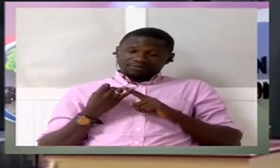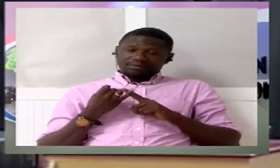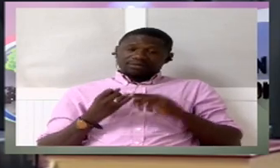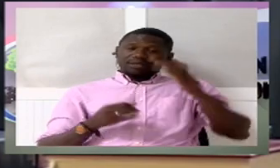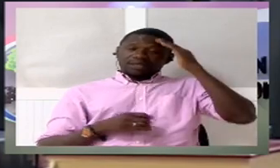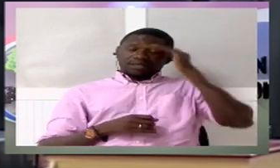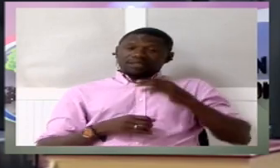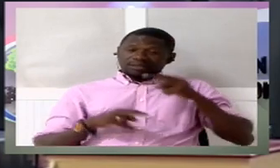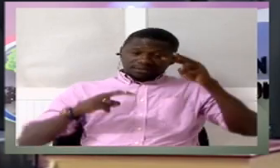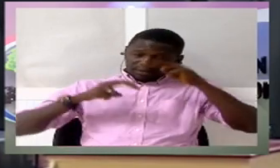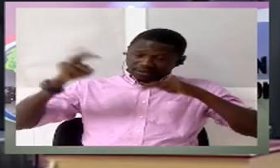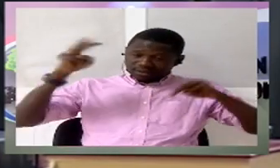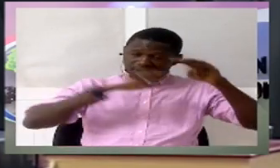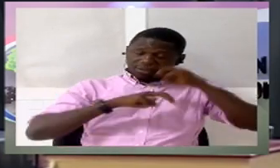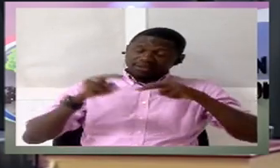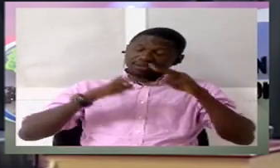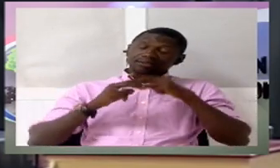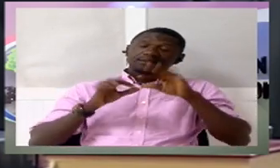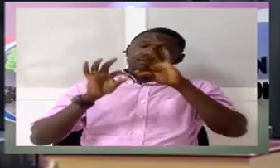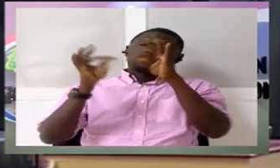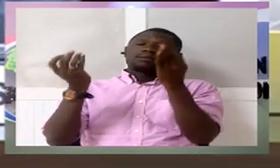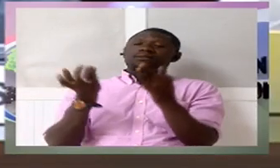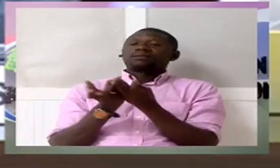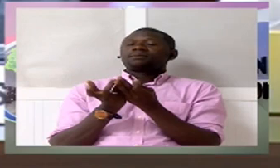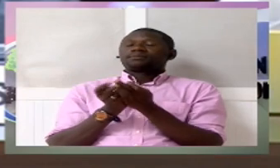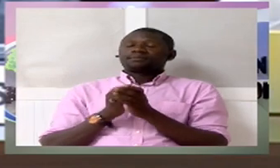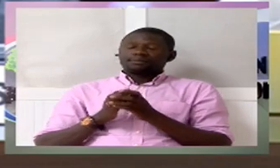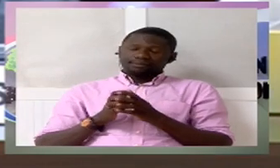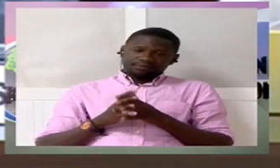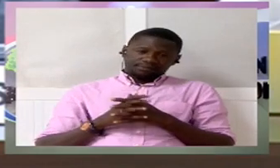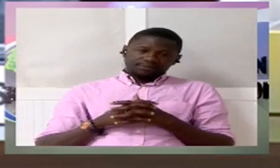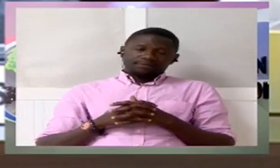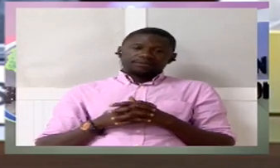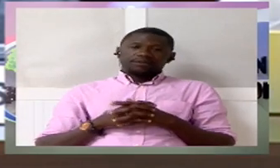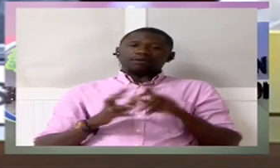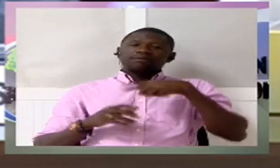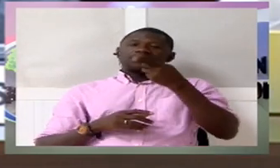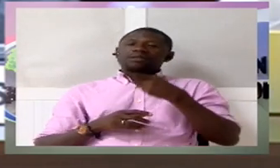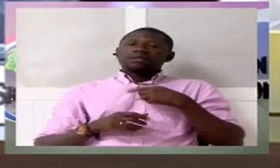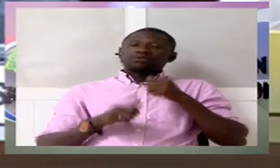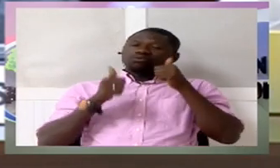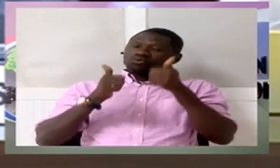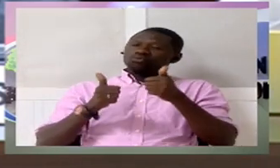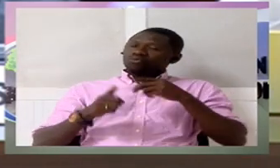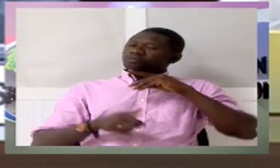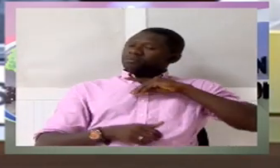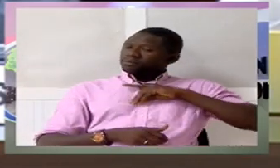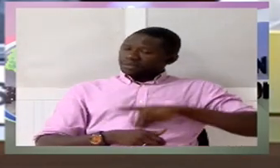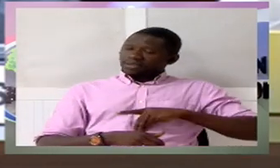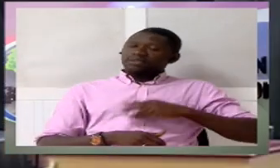thank the research and investigating team, Menuka Kisikisiro kembe tentulambe jaila. For their incredible patience.